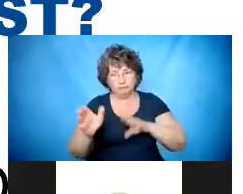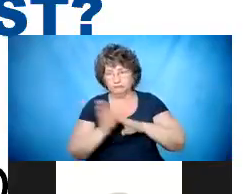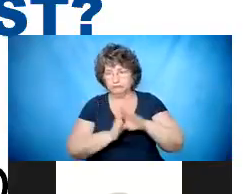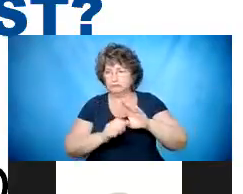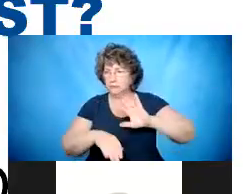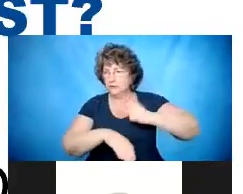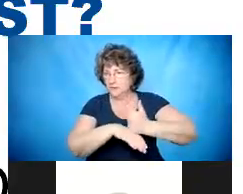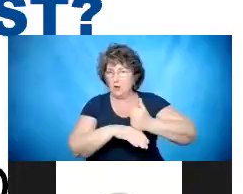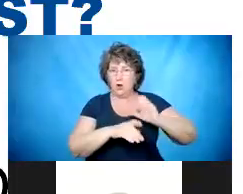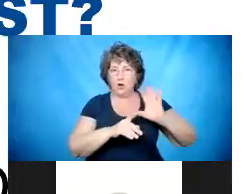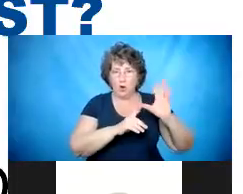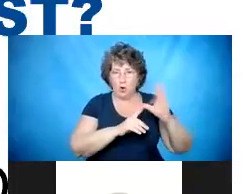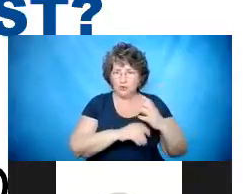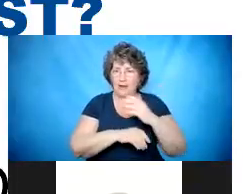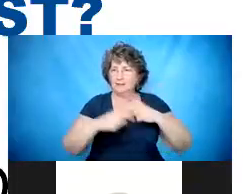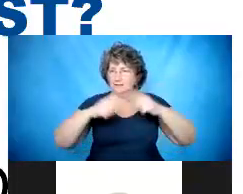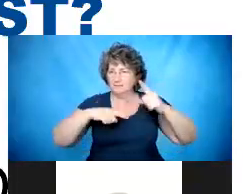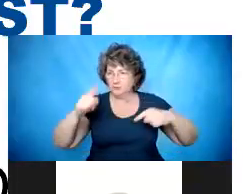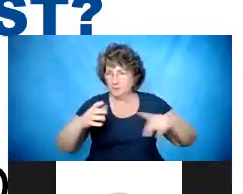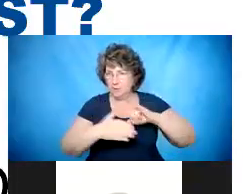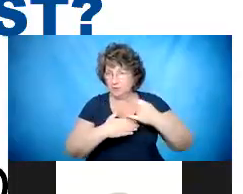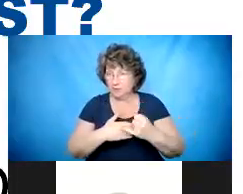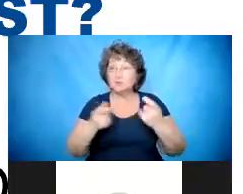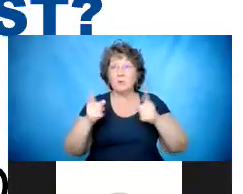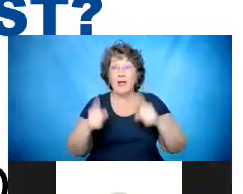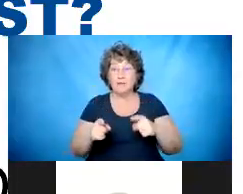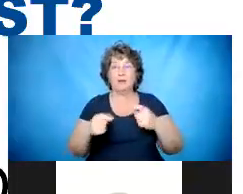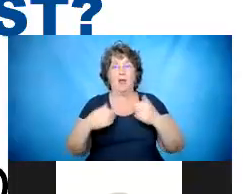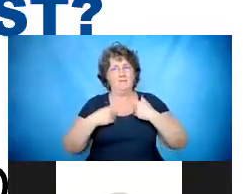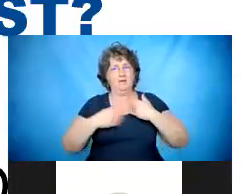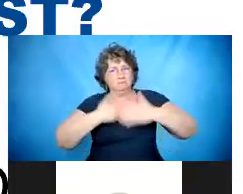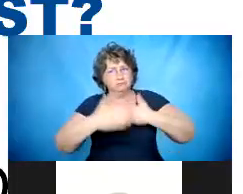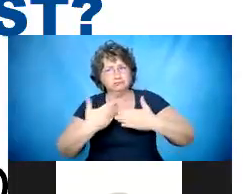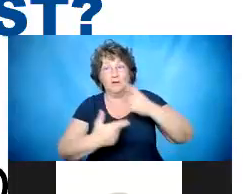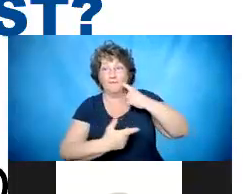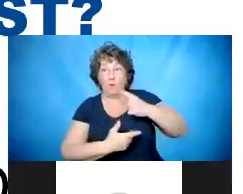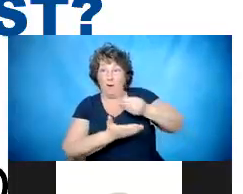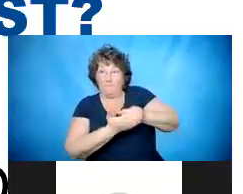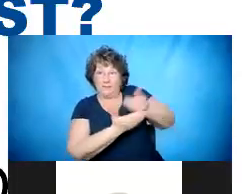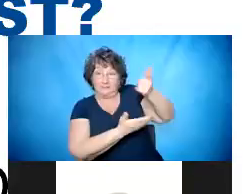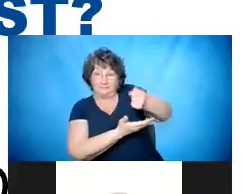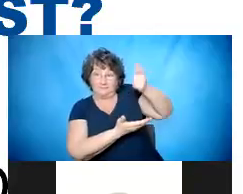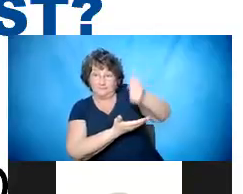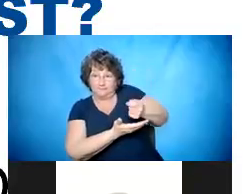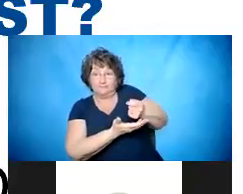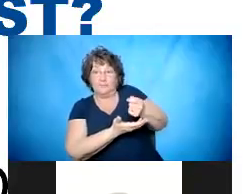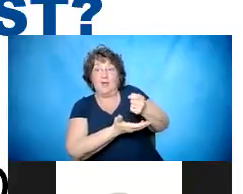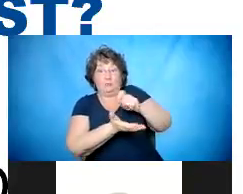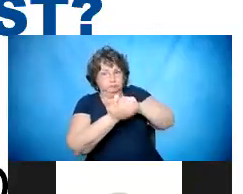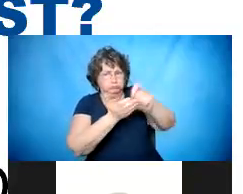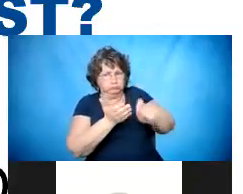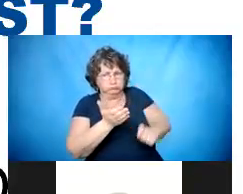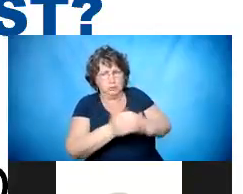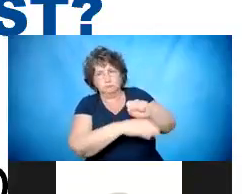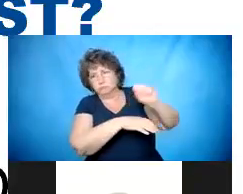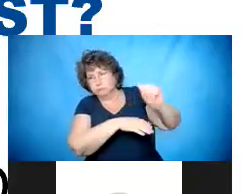a grant process throughout the year, and we submit to DDS and we are awarded funding. And these projects can last anywhere from a year to